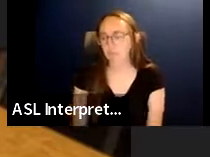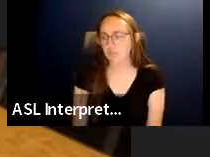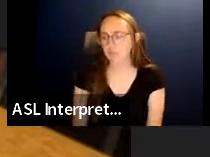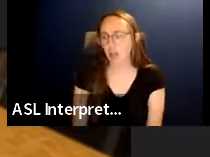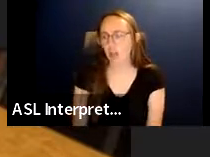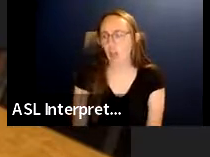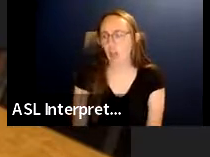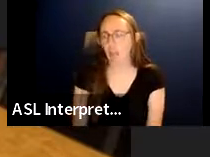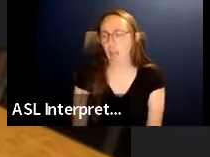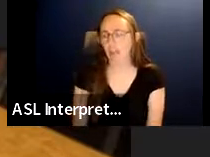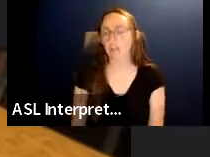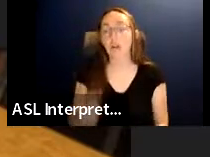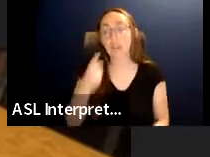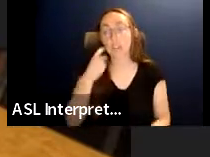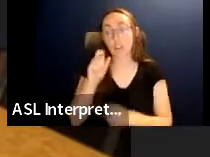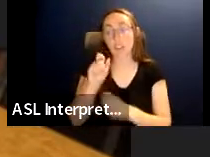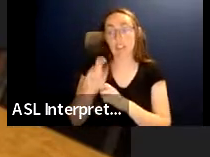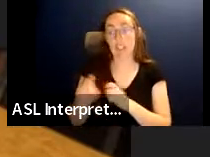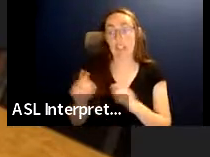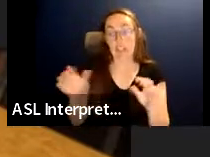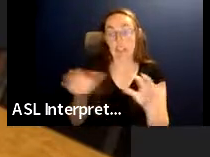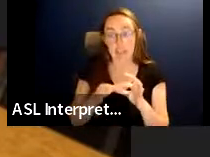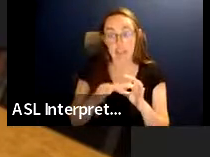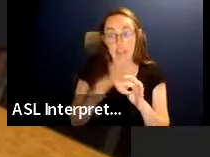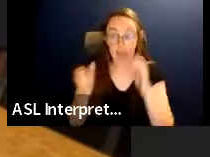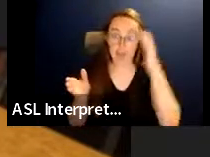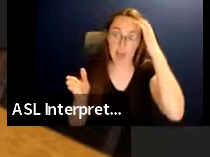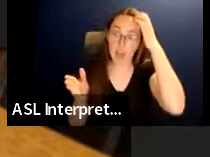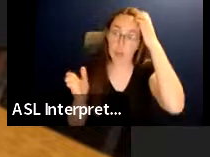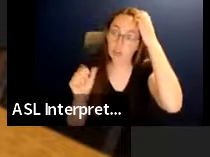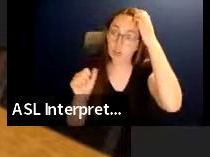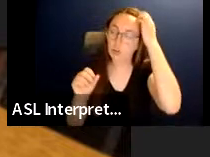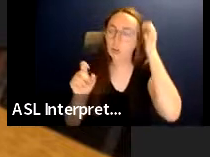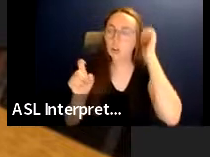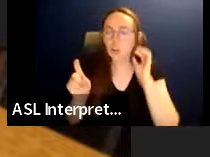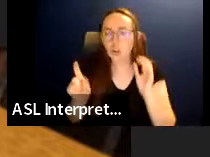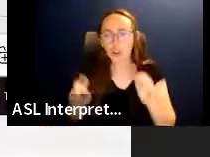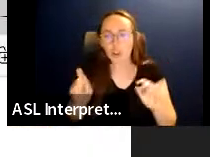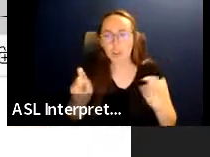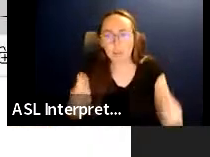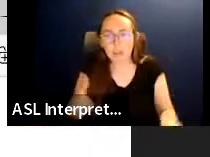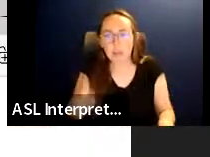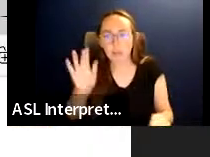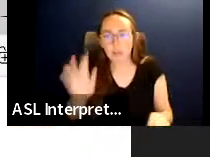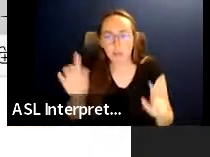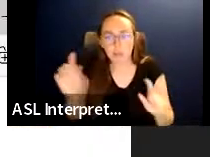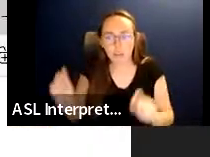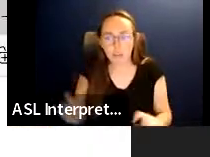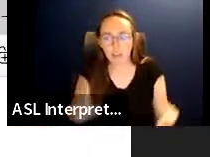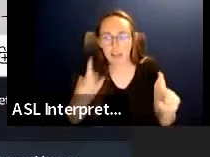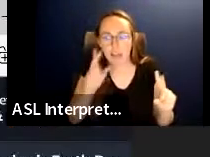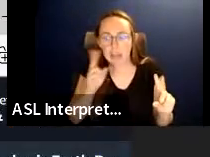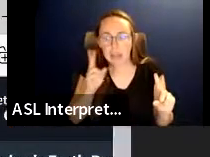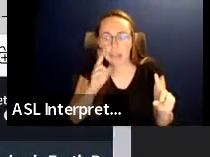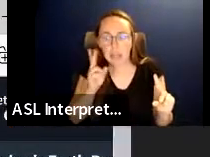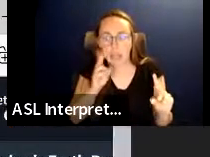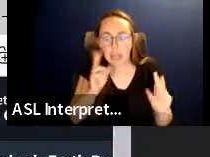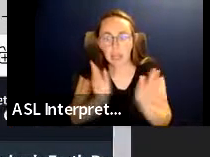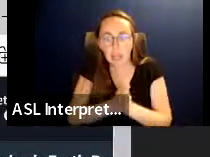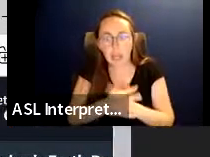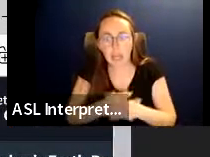Yeah, so I just put the link in there. So you should be able to click on that. Let's see if it takes me to